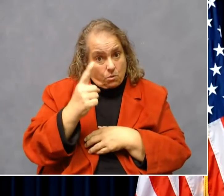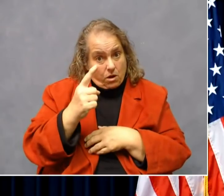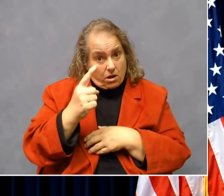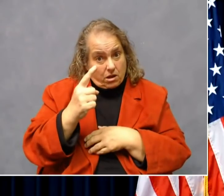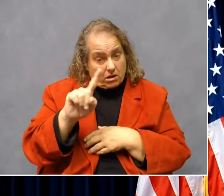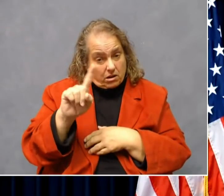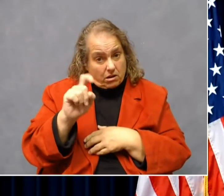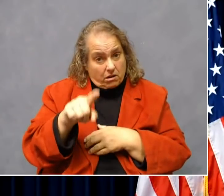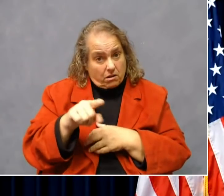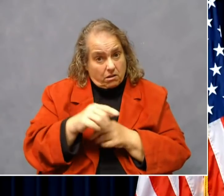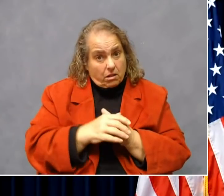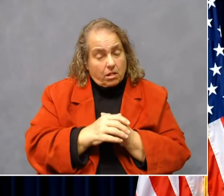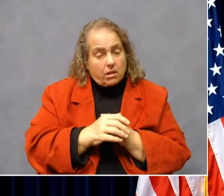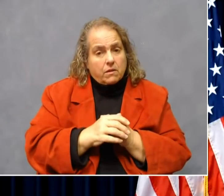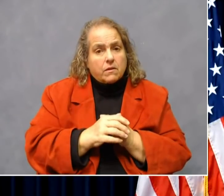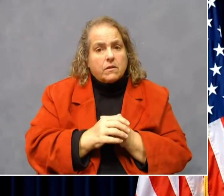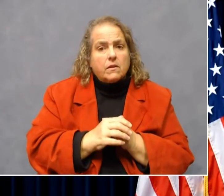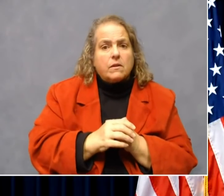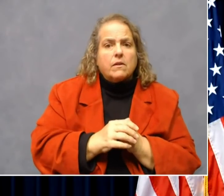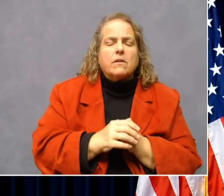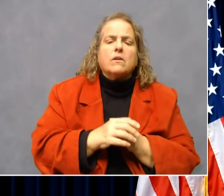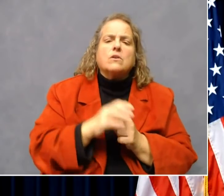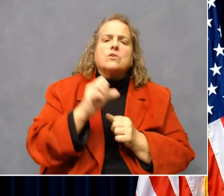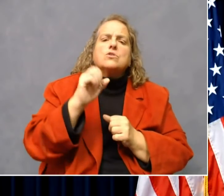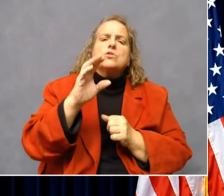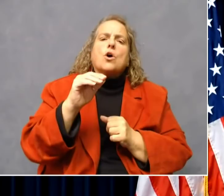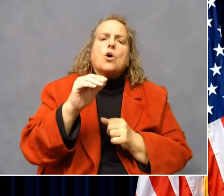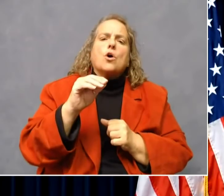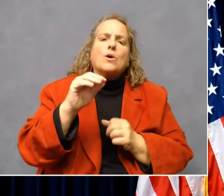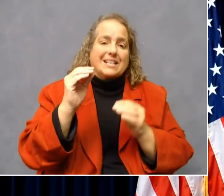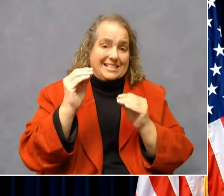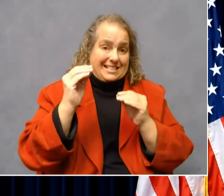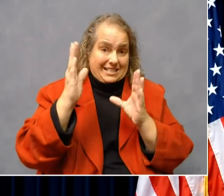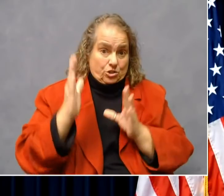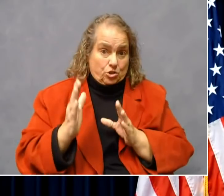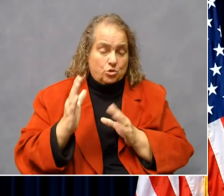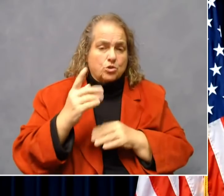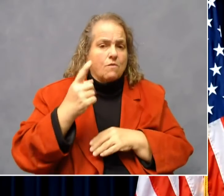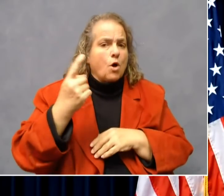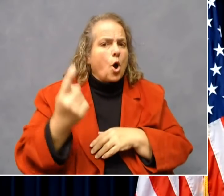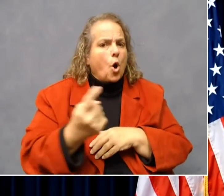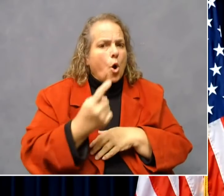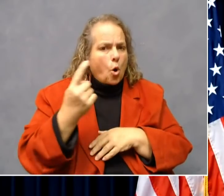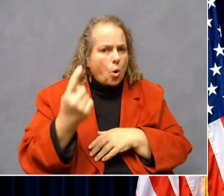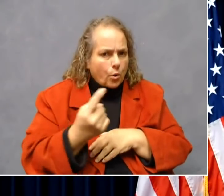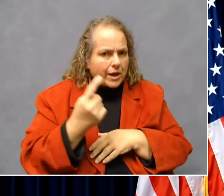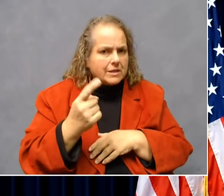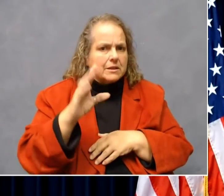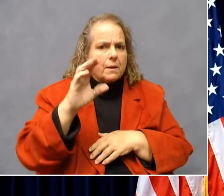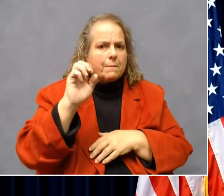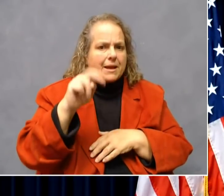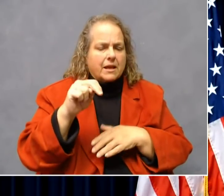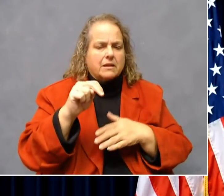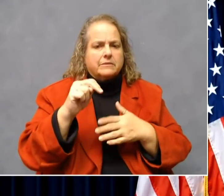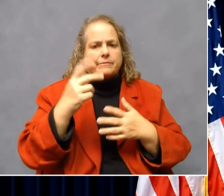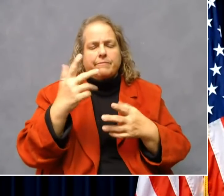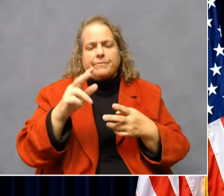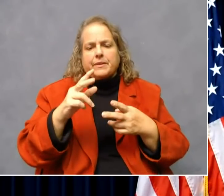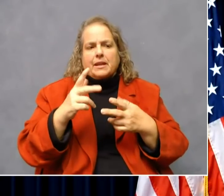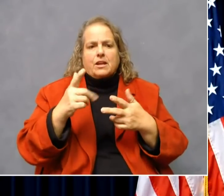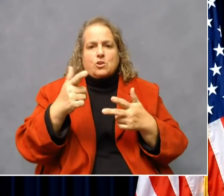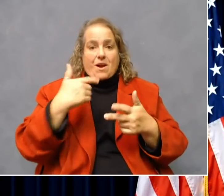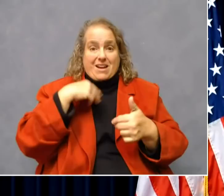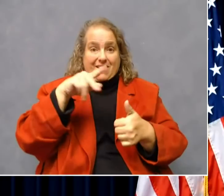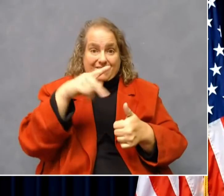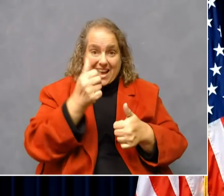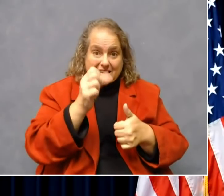So I'll start with the second piece. Teachers have always been right under, sometimes you got phase 1, 2, 3, and then